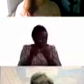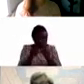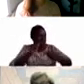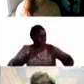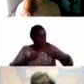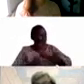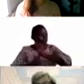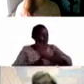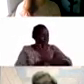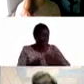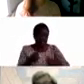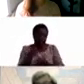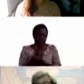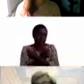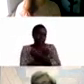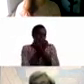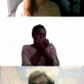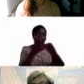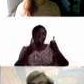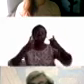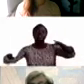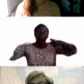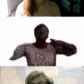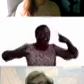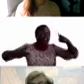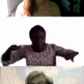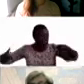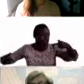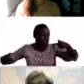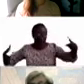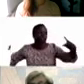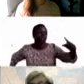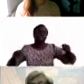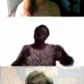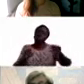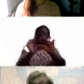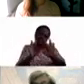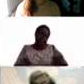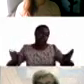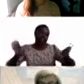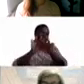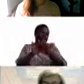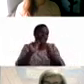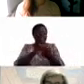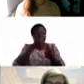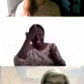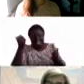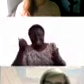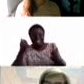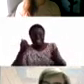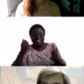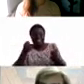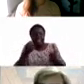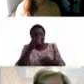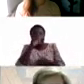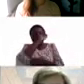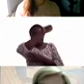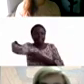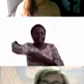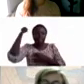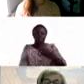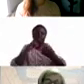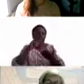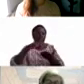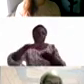and understand. The same thing for Braille. So sometimes people with disabilities